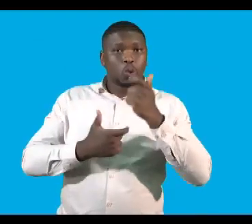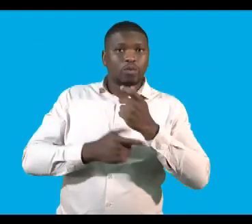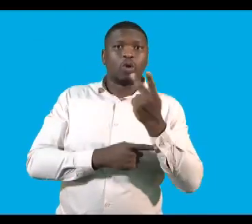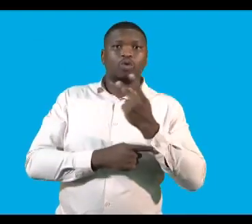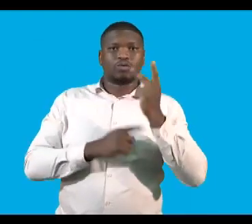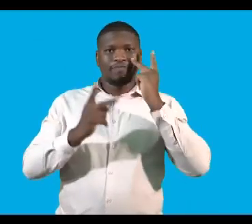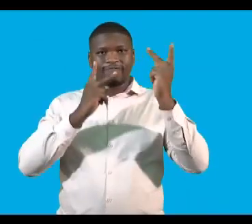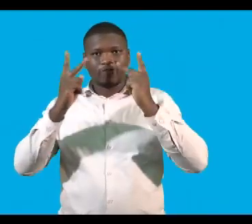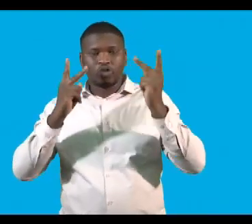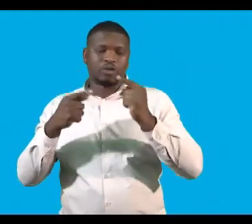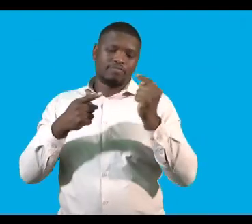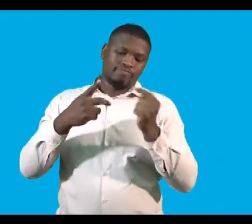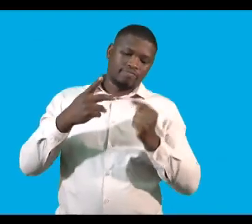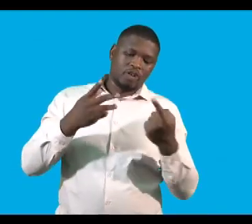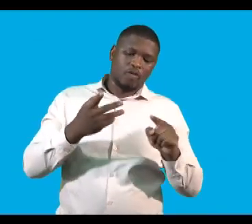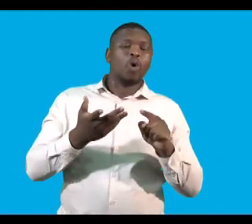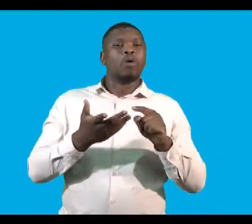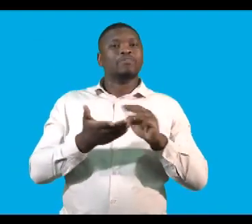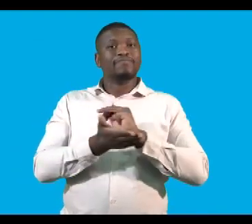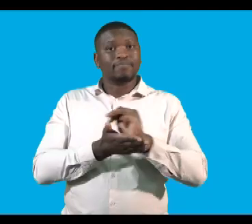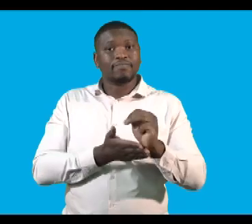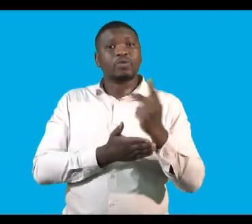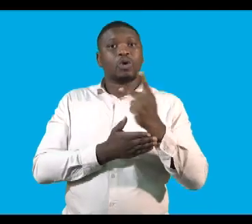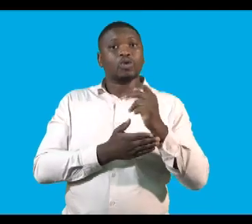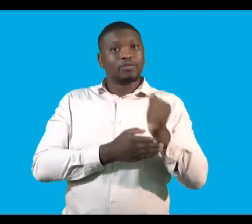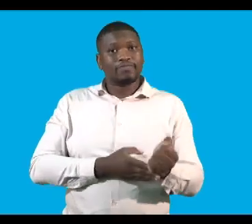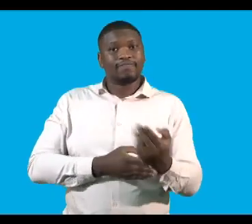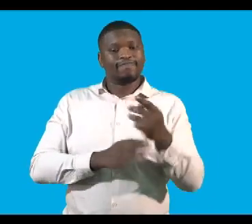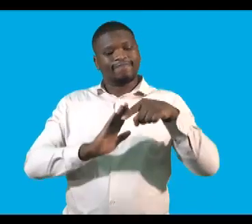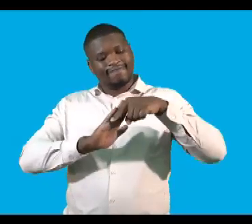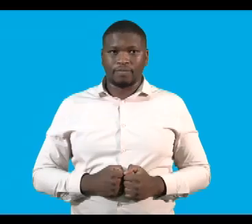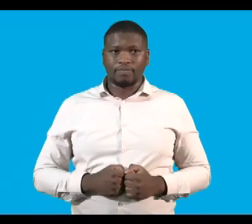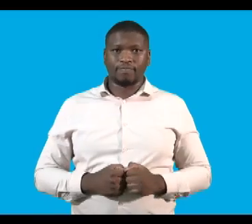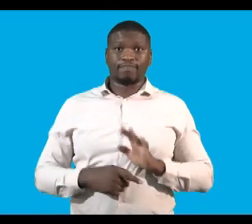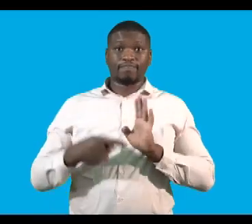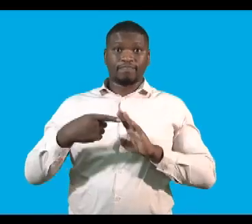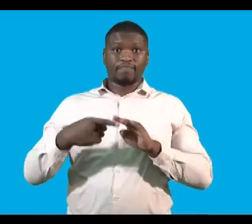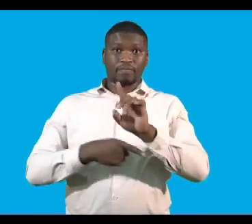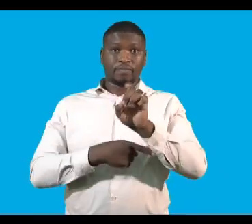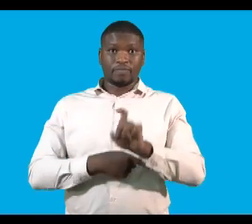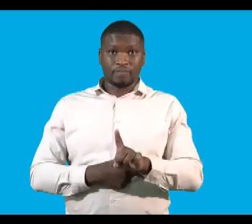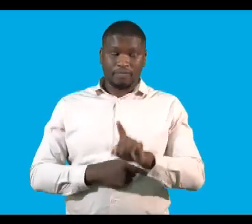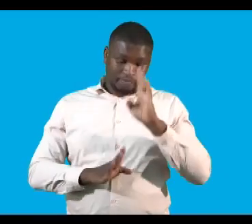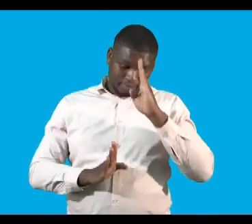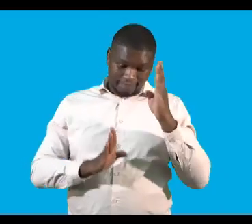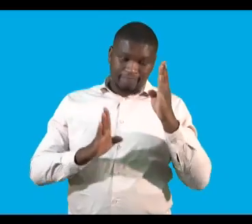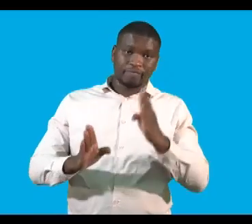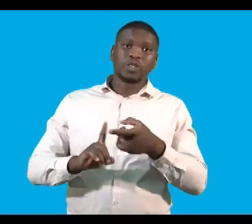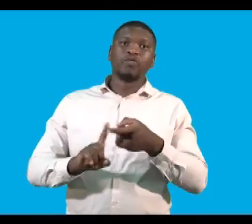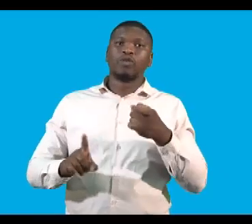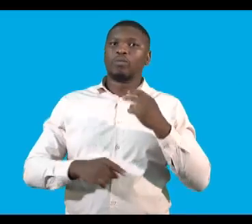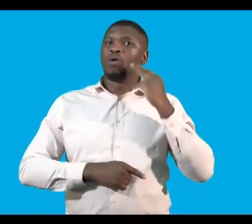verbal elements on the message, and then providing detailed responses. The first question we will look at is